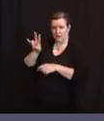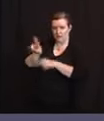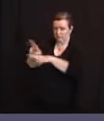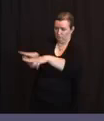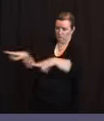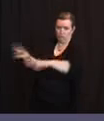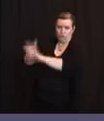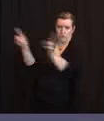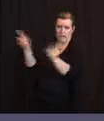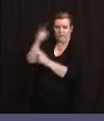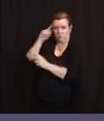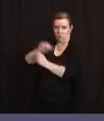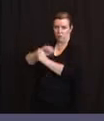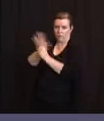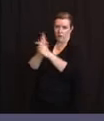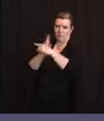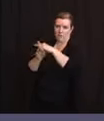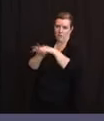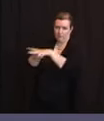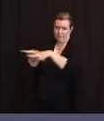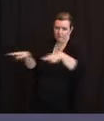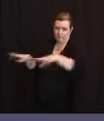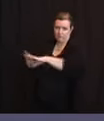care facilities, and for